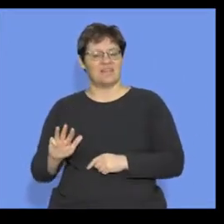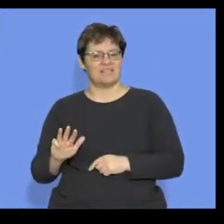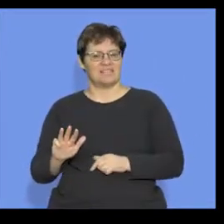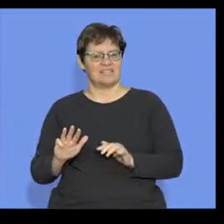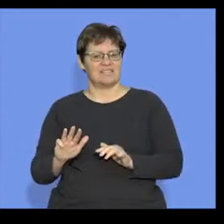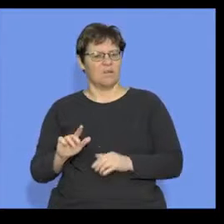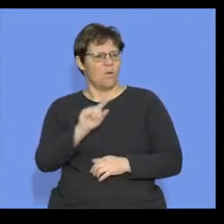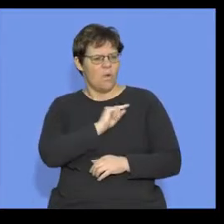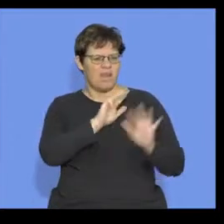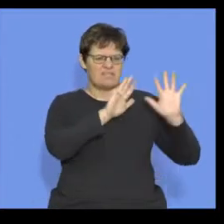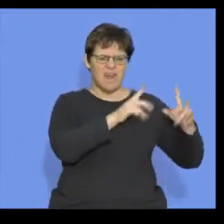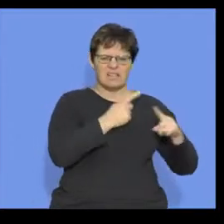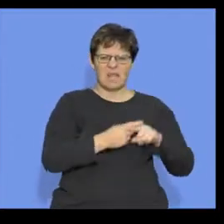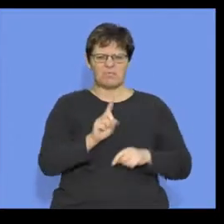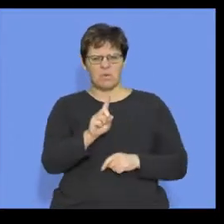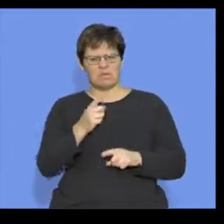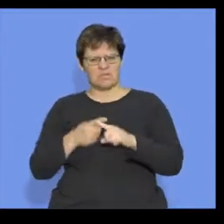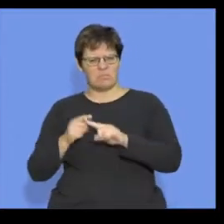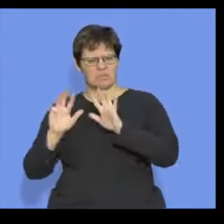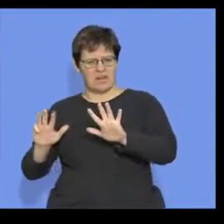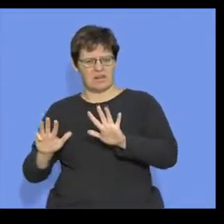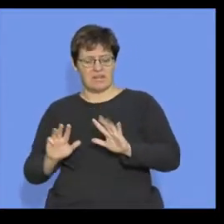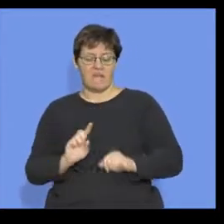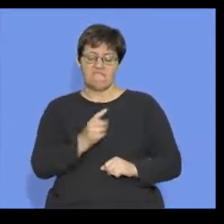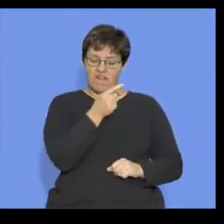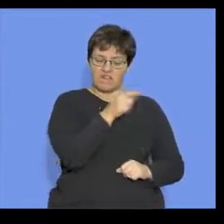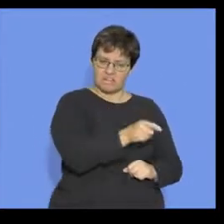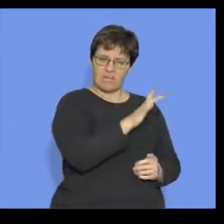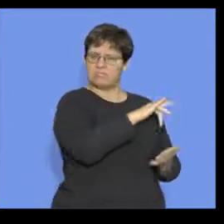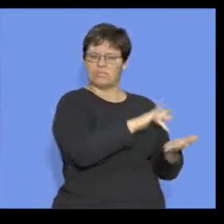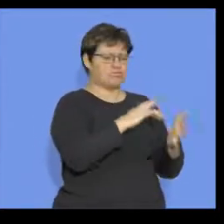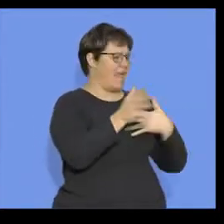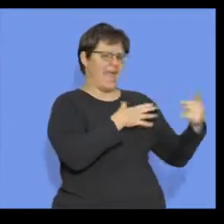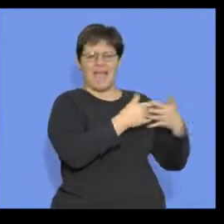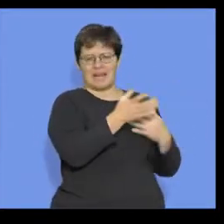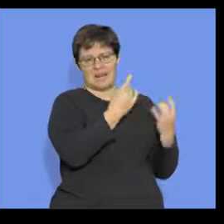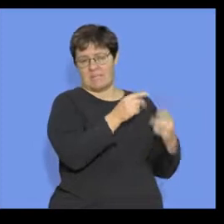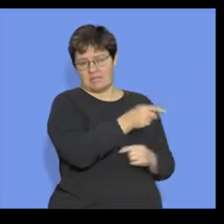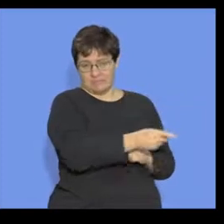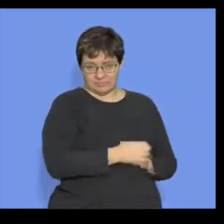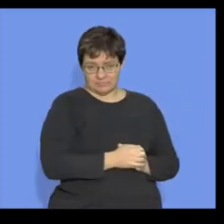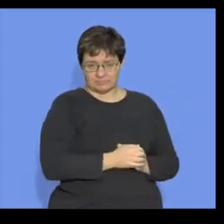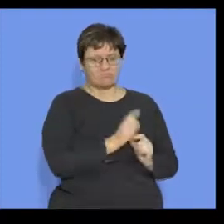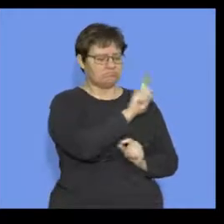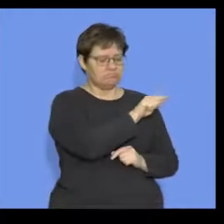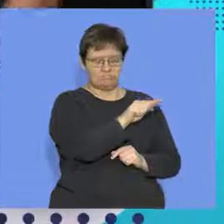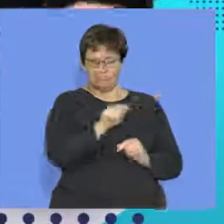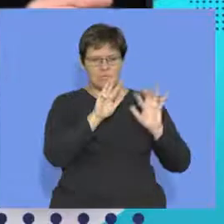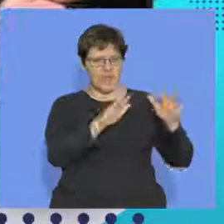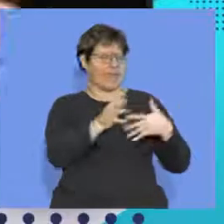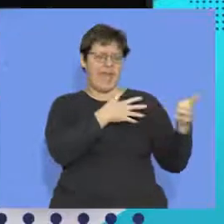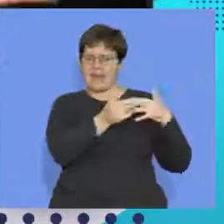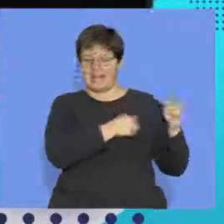9. Why do you get 9 times 1 times 9? Because the first position, we can use all the numbers from